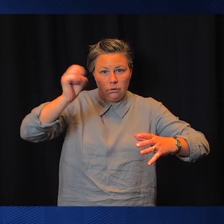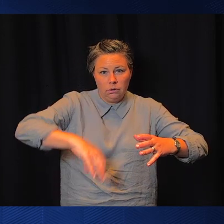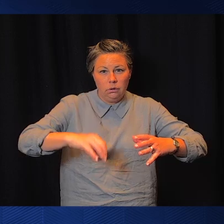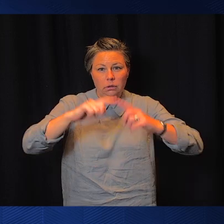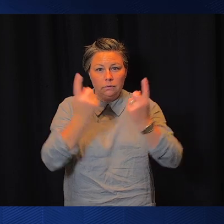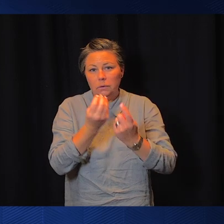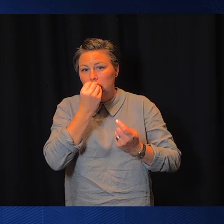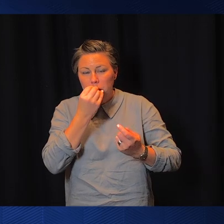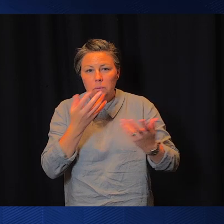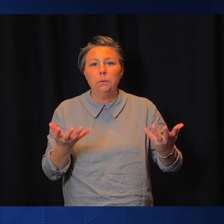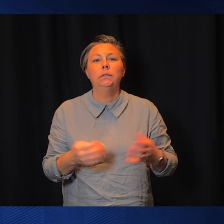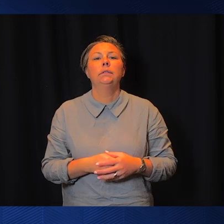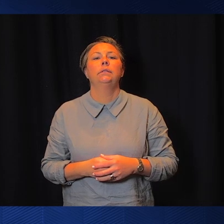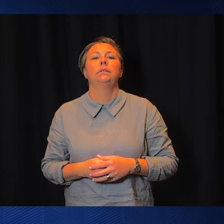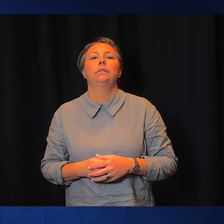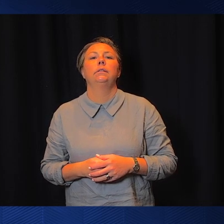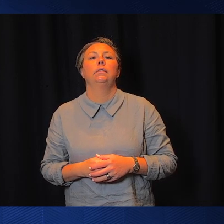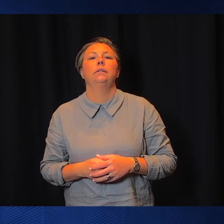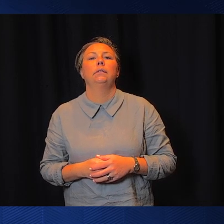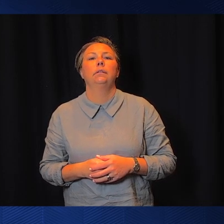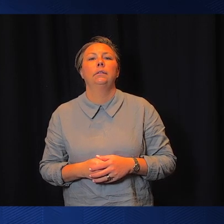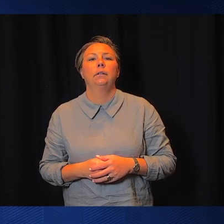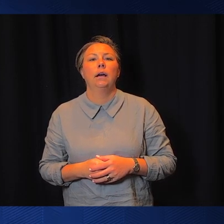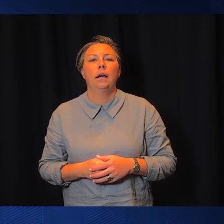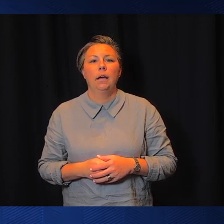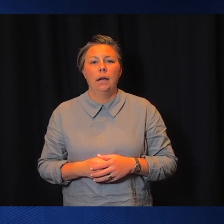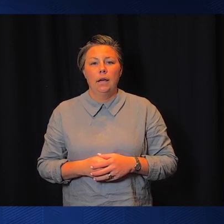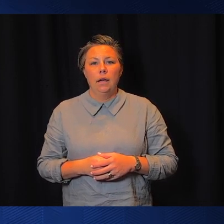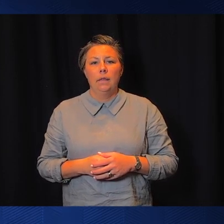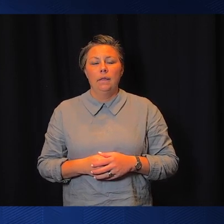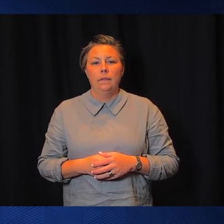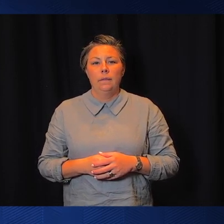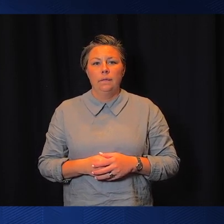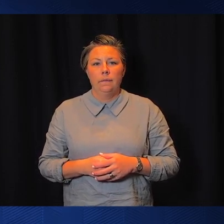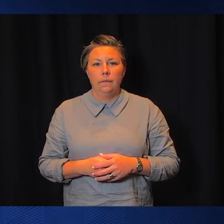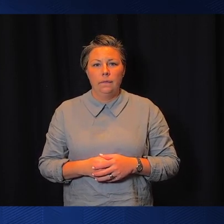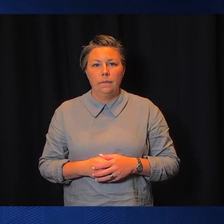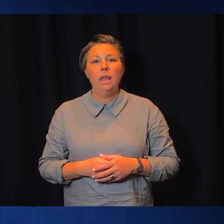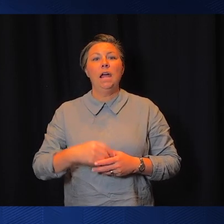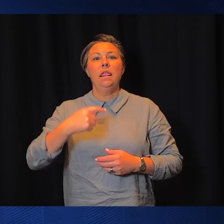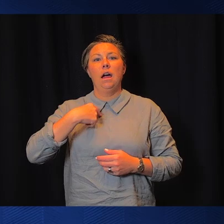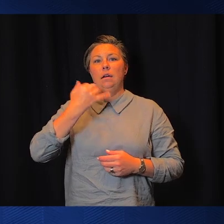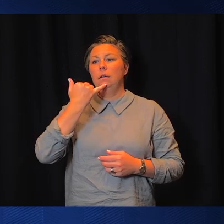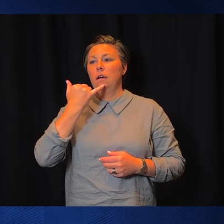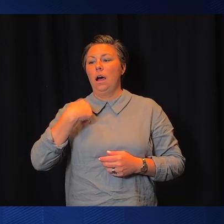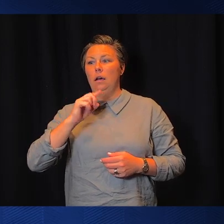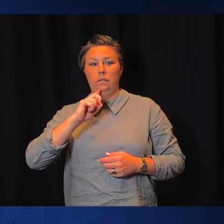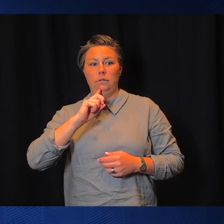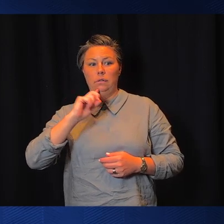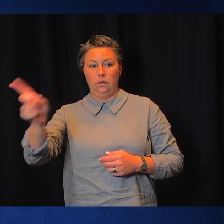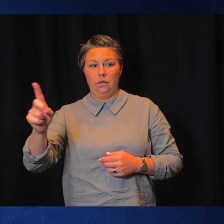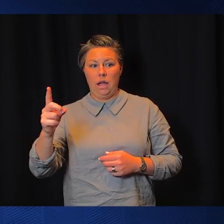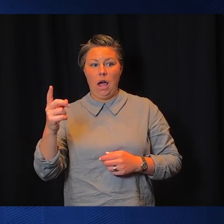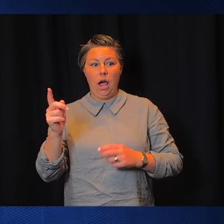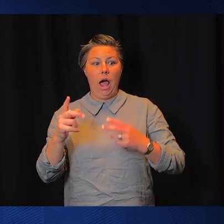call from the NDMO, they said, there's one boat going, there's a big, huge container, 40 foot.